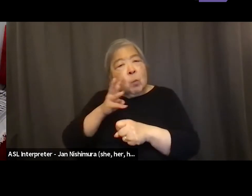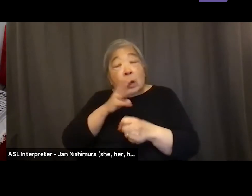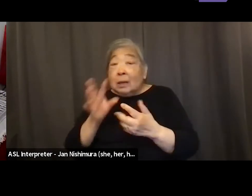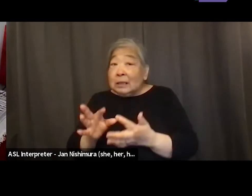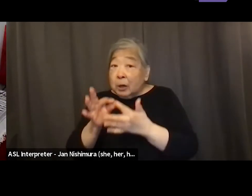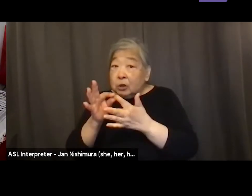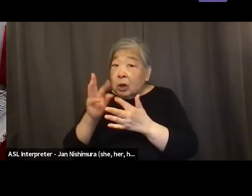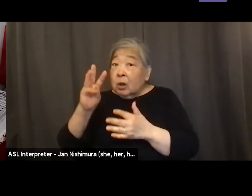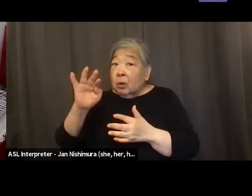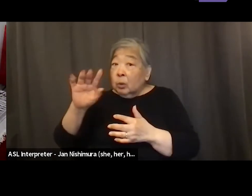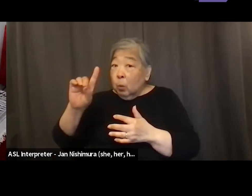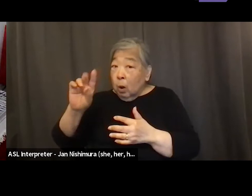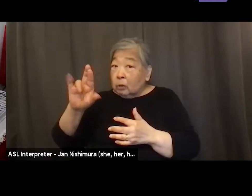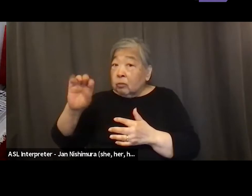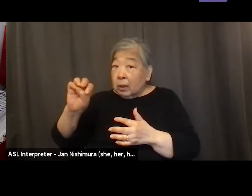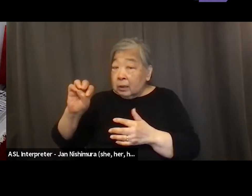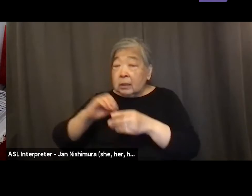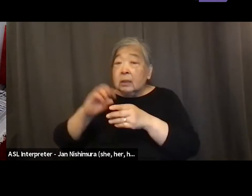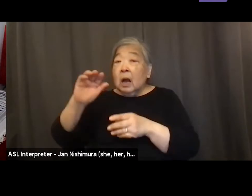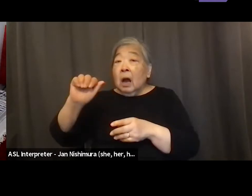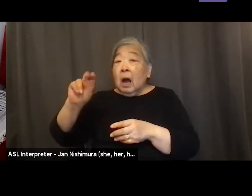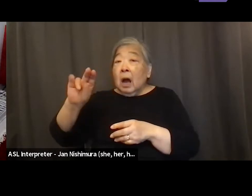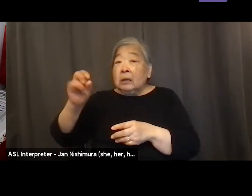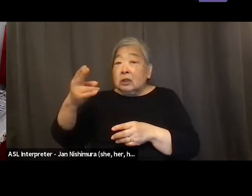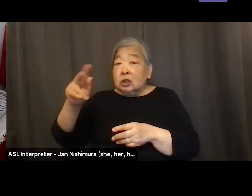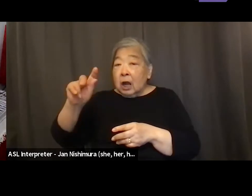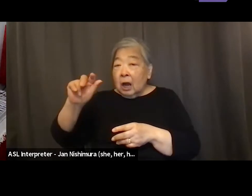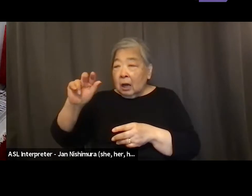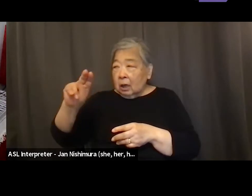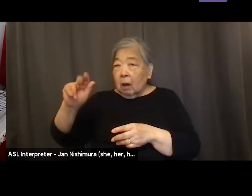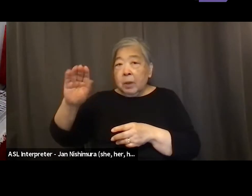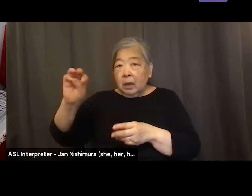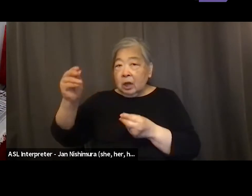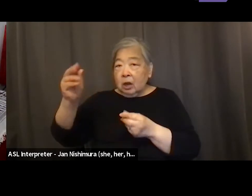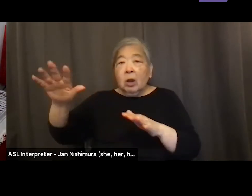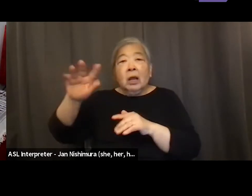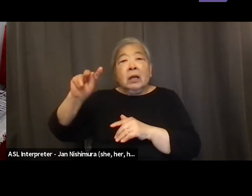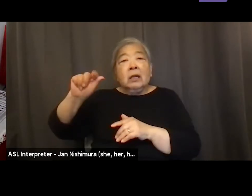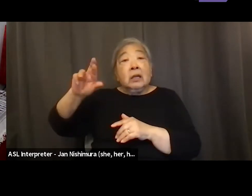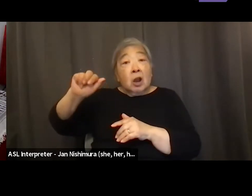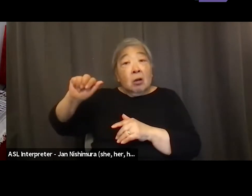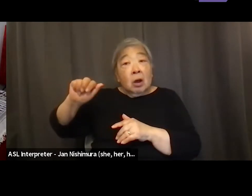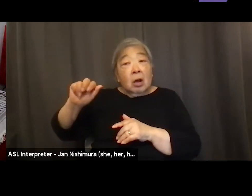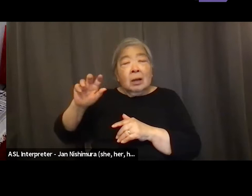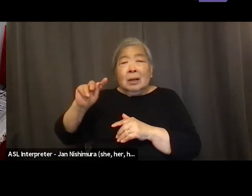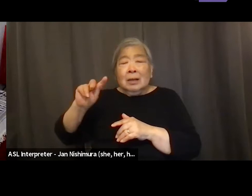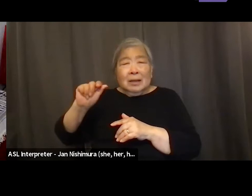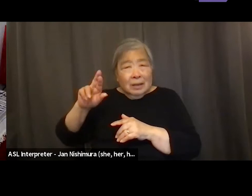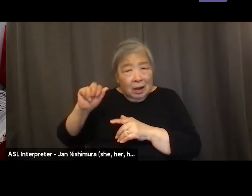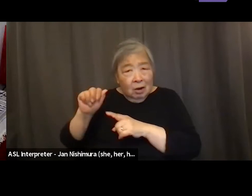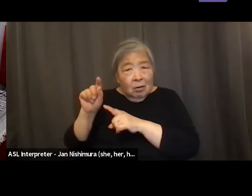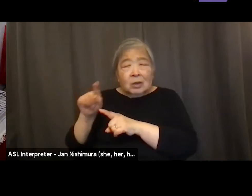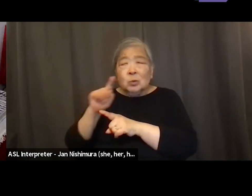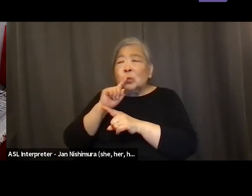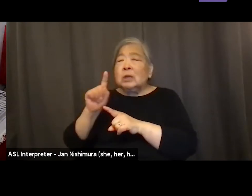wild rice in Anishinaabe territories, Tara Hauska. Tara is somebody who has really